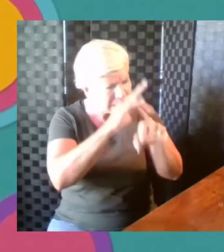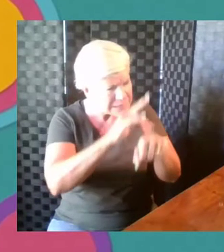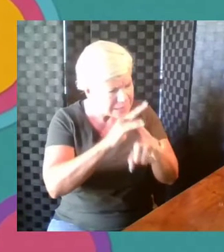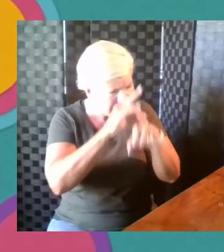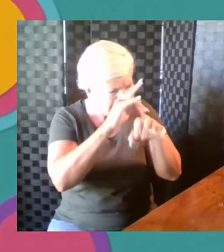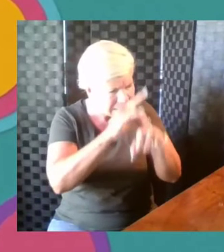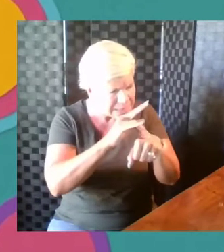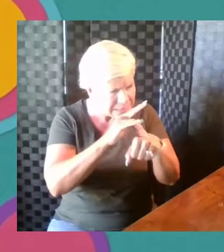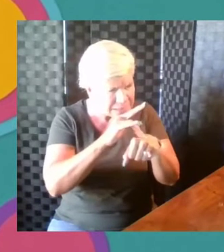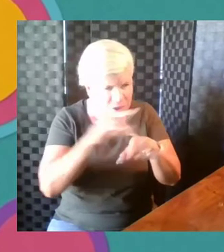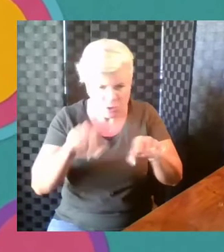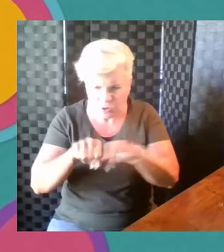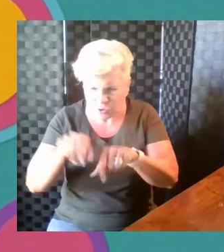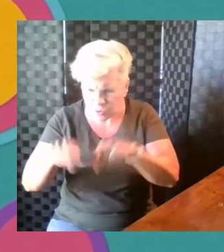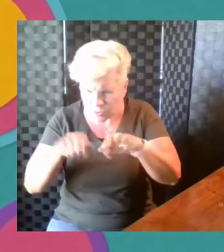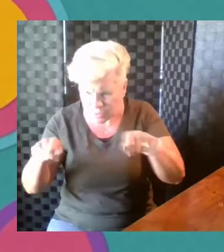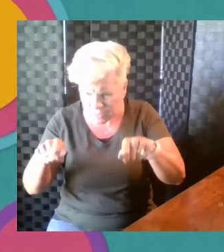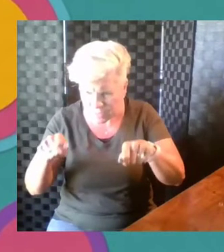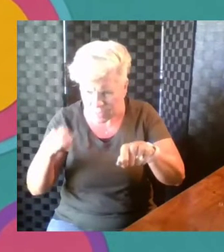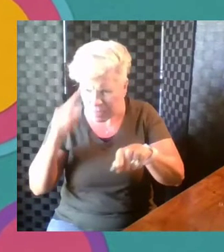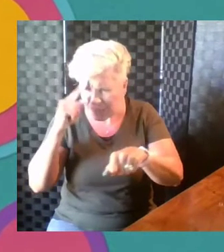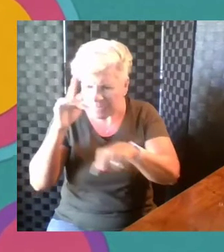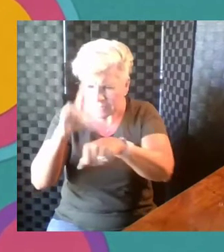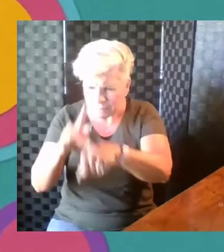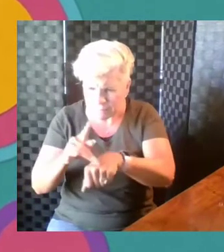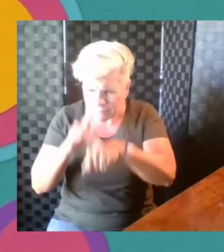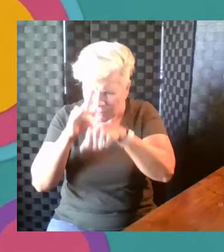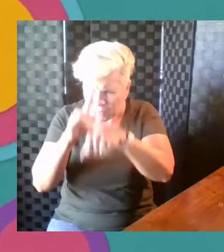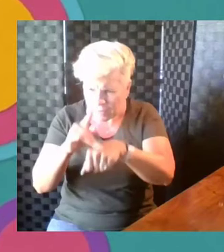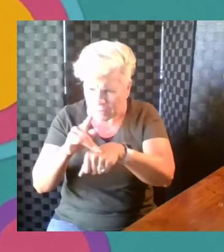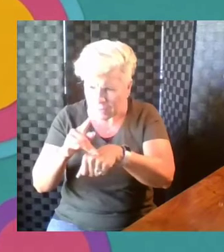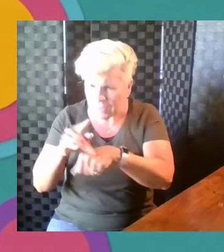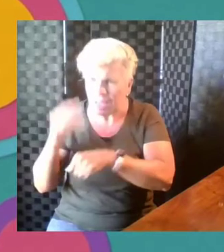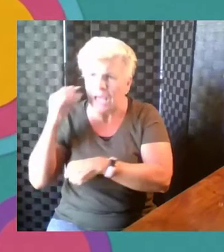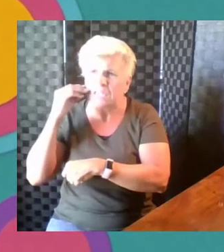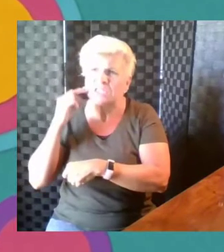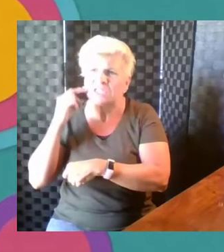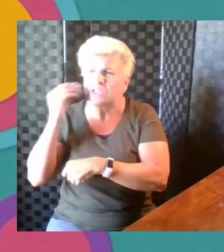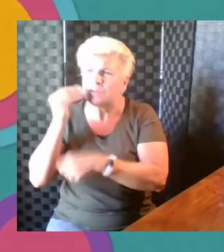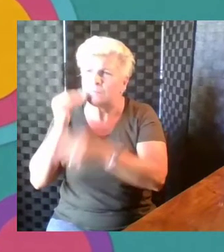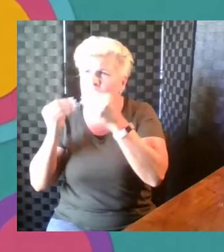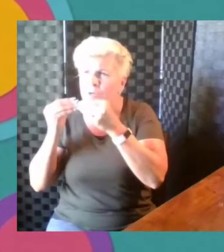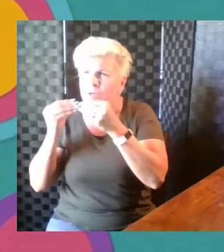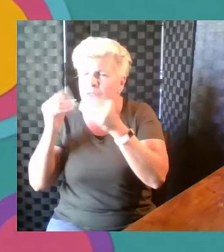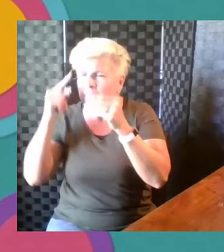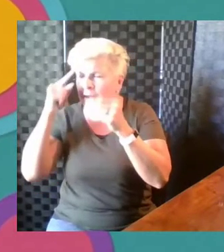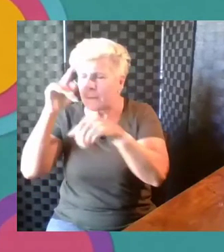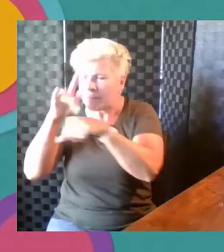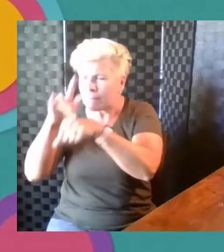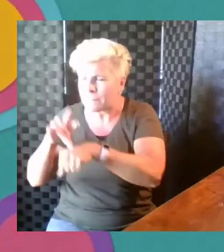you are tying your shoe, just tie your shoe. When you are chewing your food, just chew.